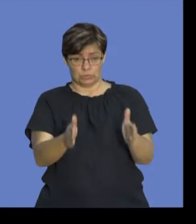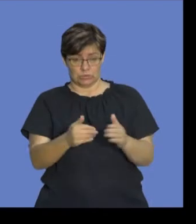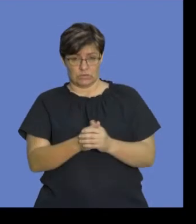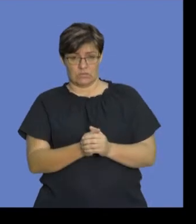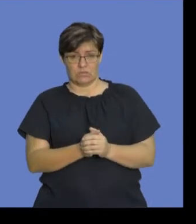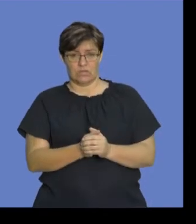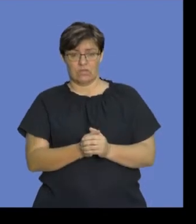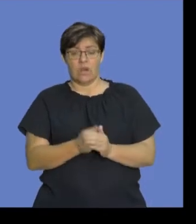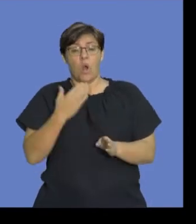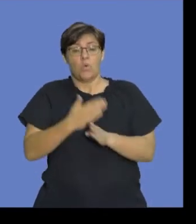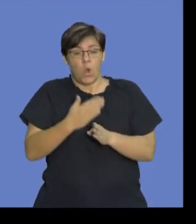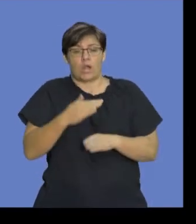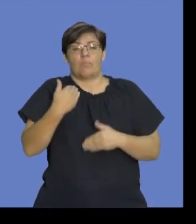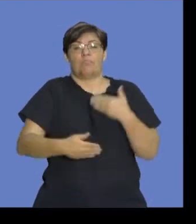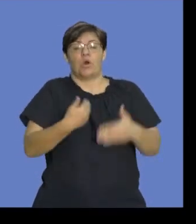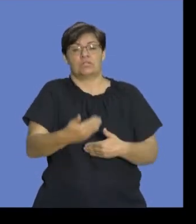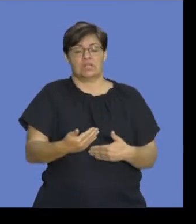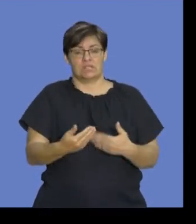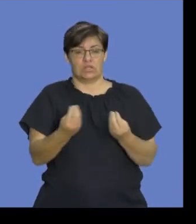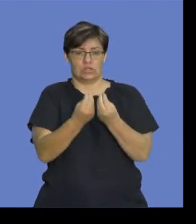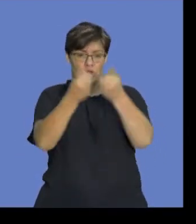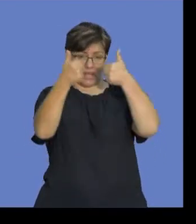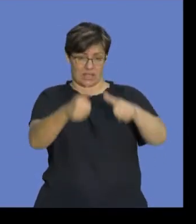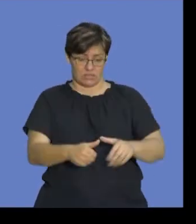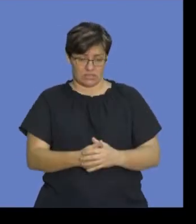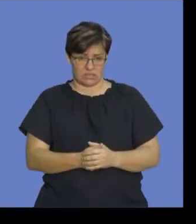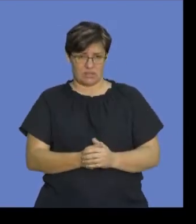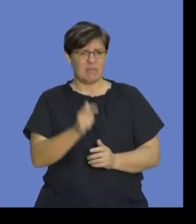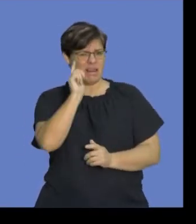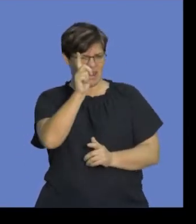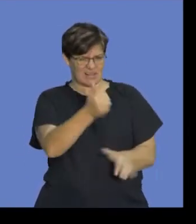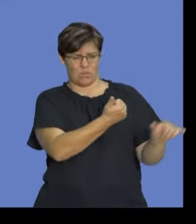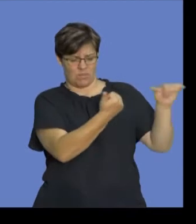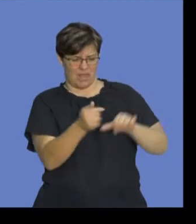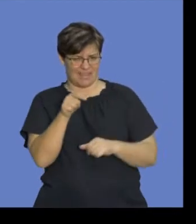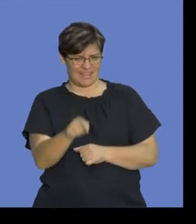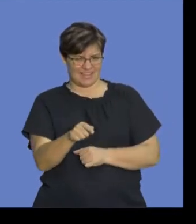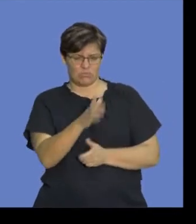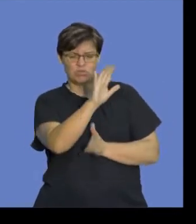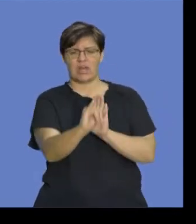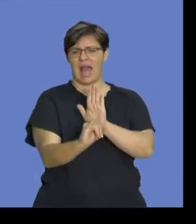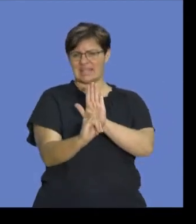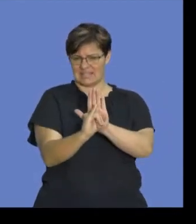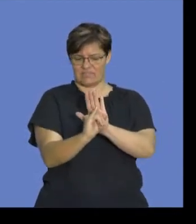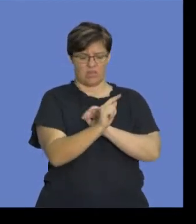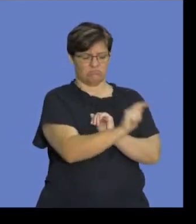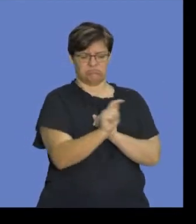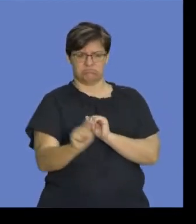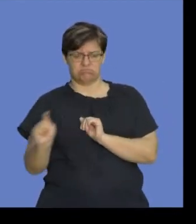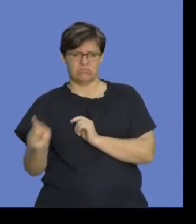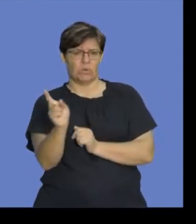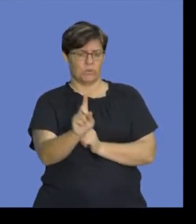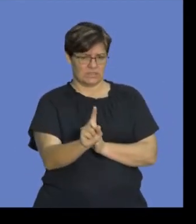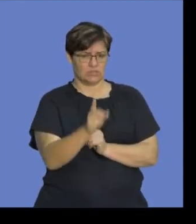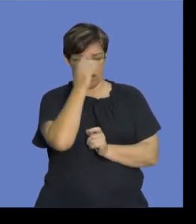Number two, your work in process stock account, which we're going to come back to later, but we're just identifying